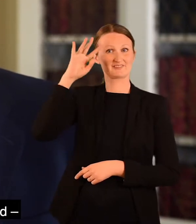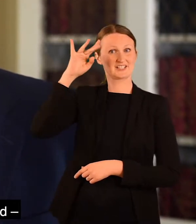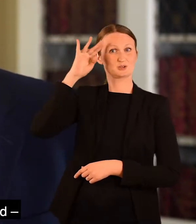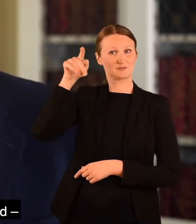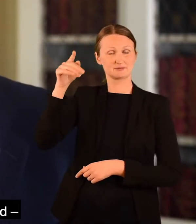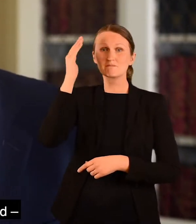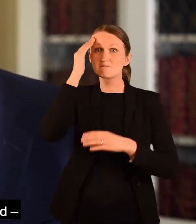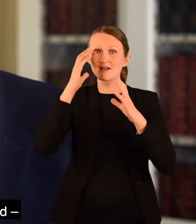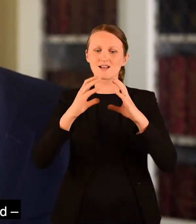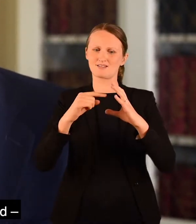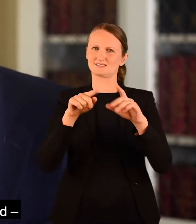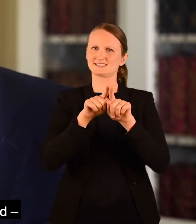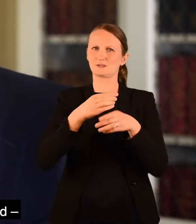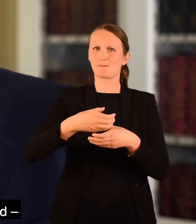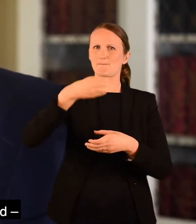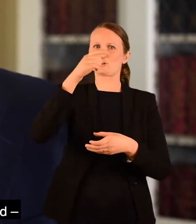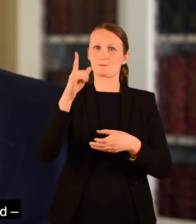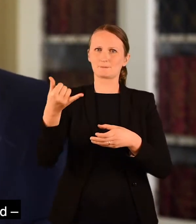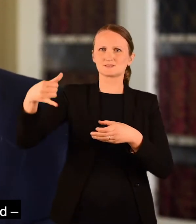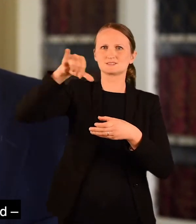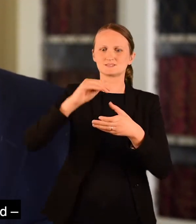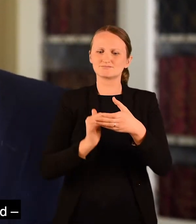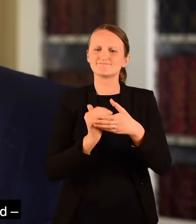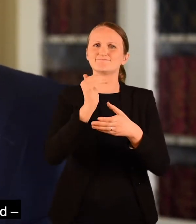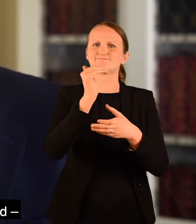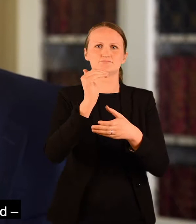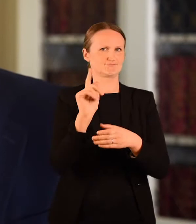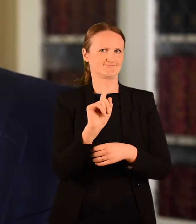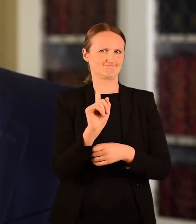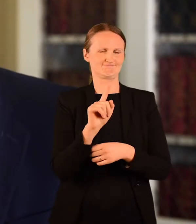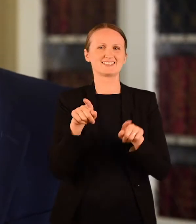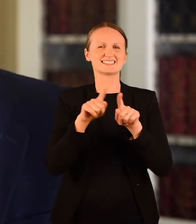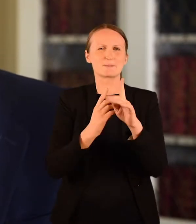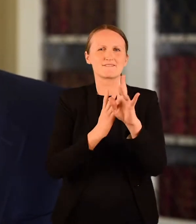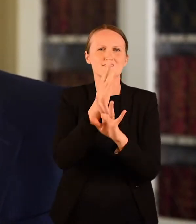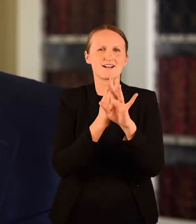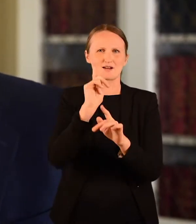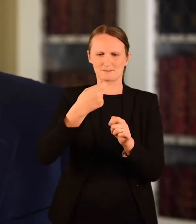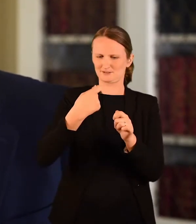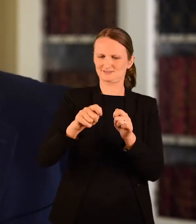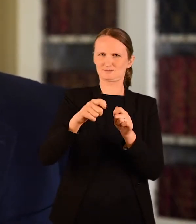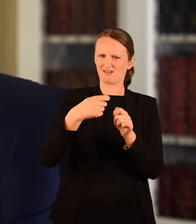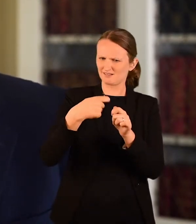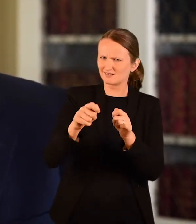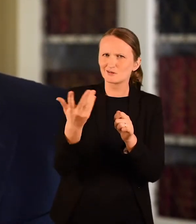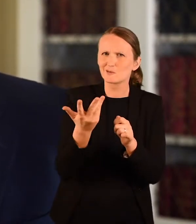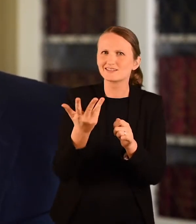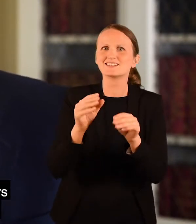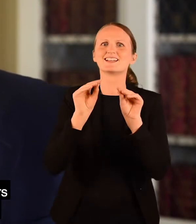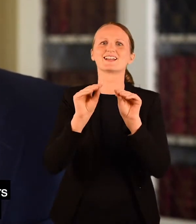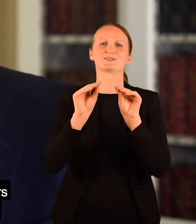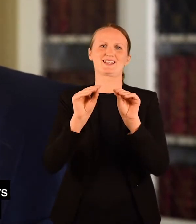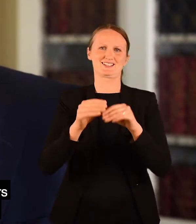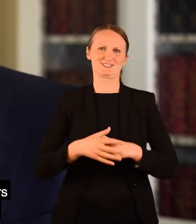mind is not a bottle to be filled, but a fire to be kindled. And it is education that provides the spark.